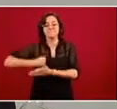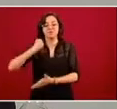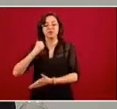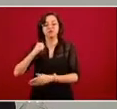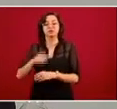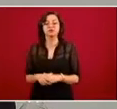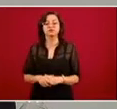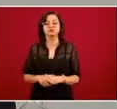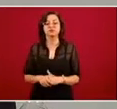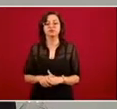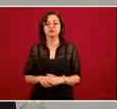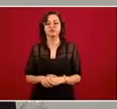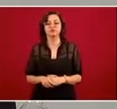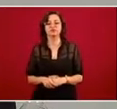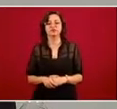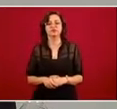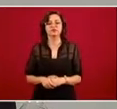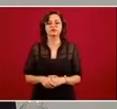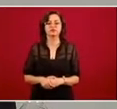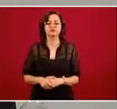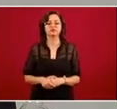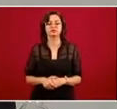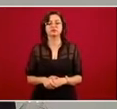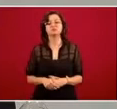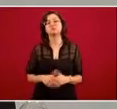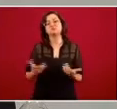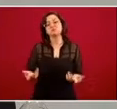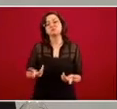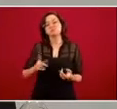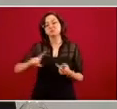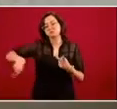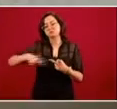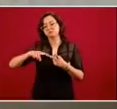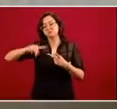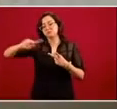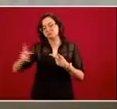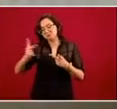last week, but it was not a General Health Council